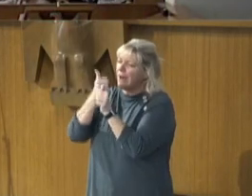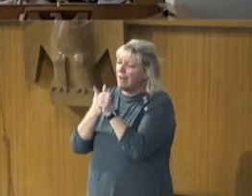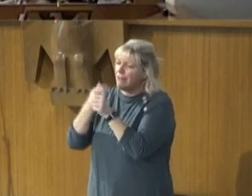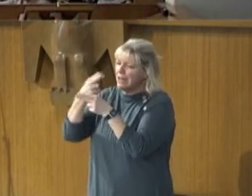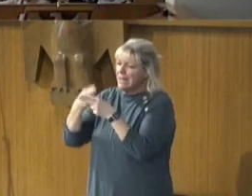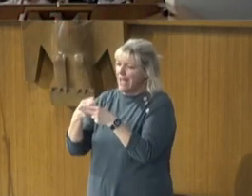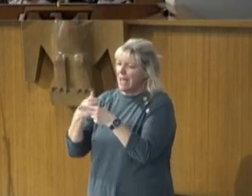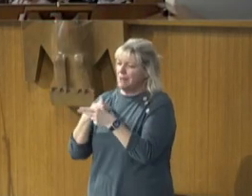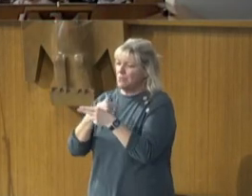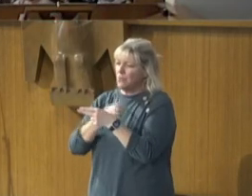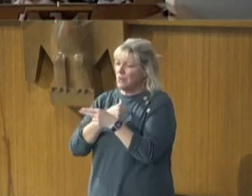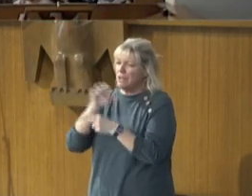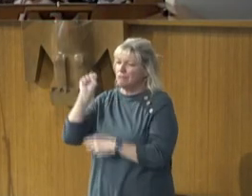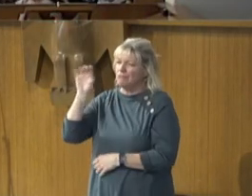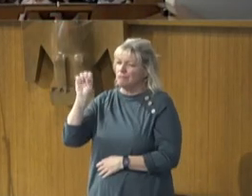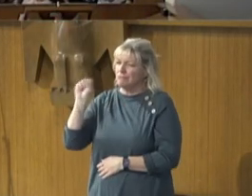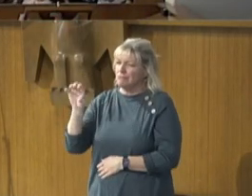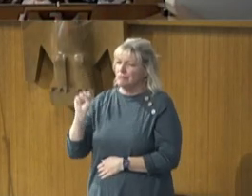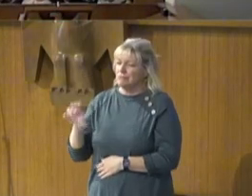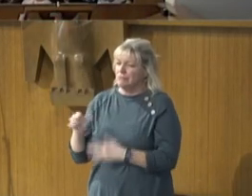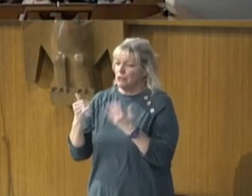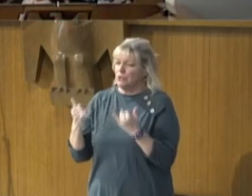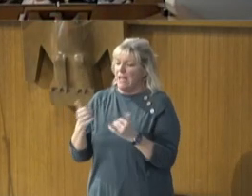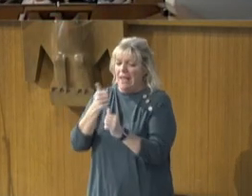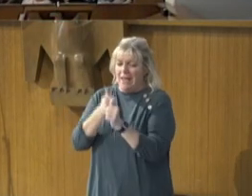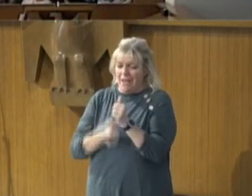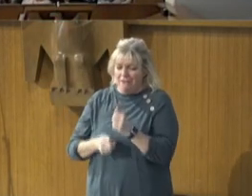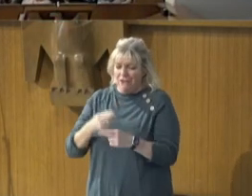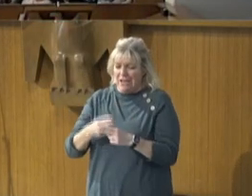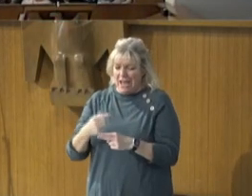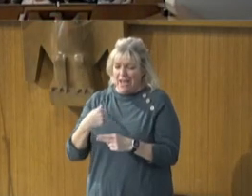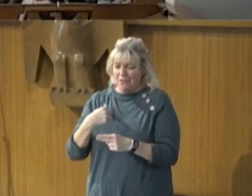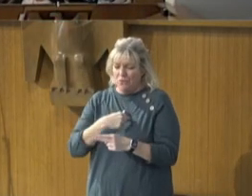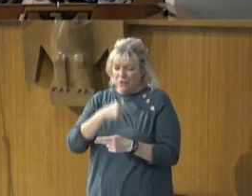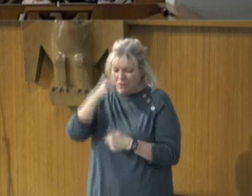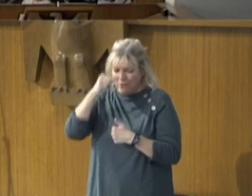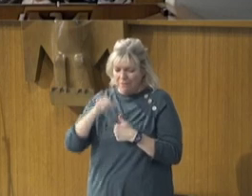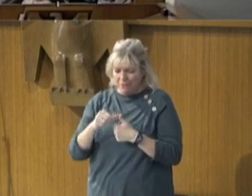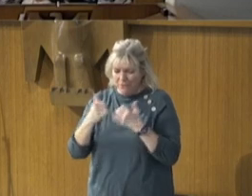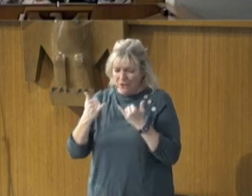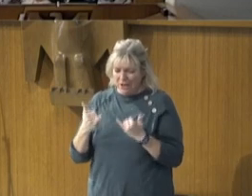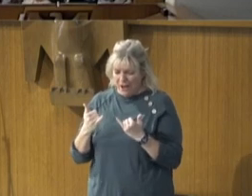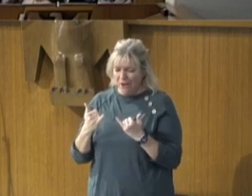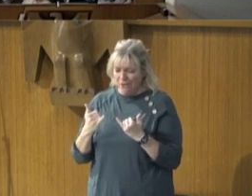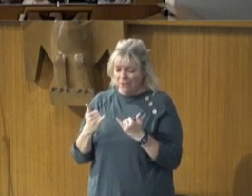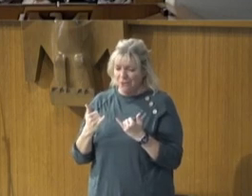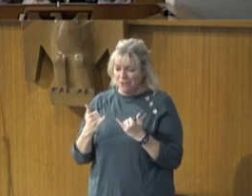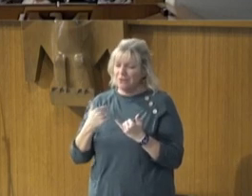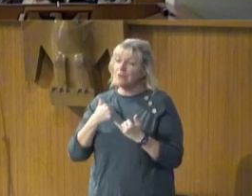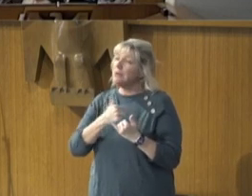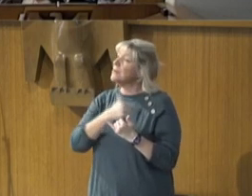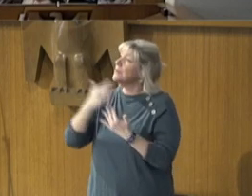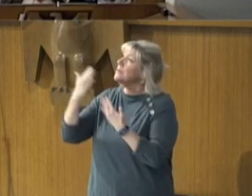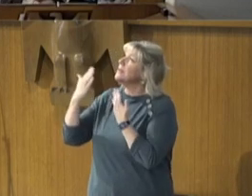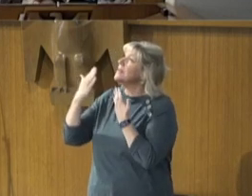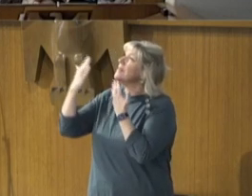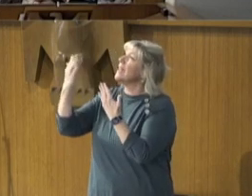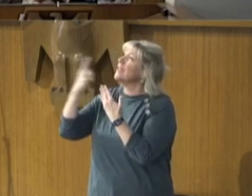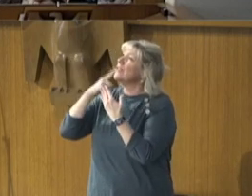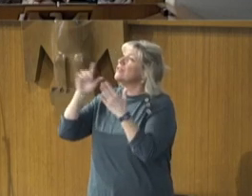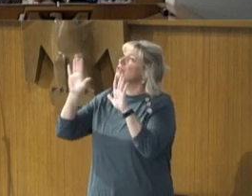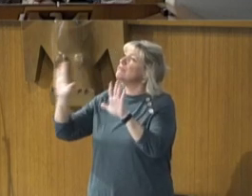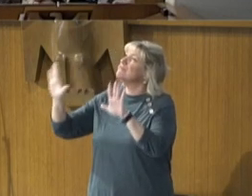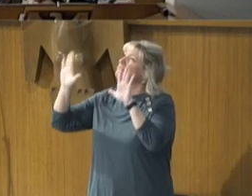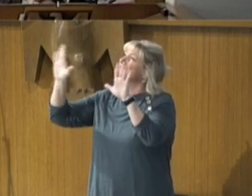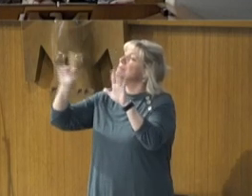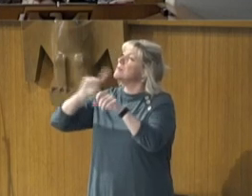aloud today and for every name we speak in our hearts before you now. We thank you for the great promises that you